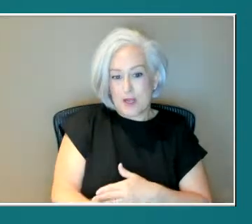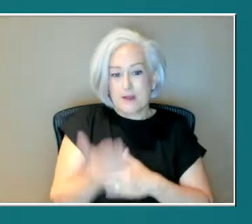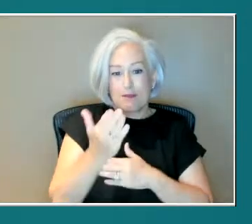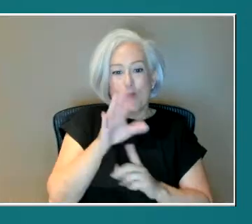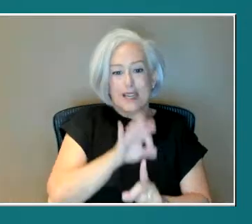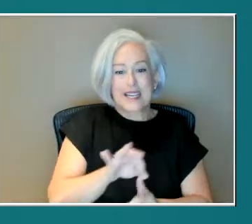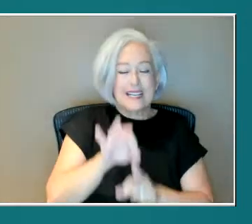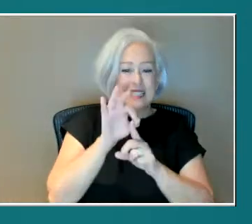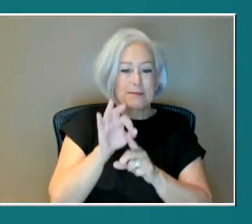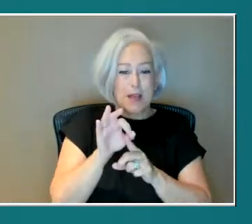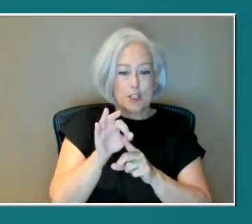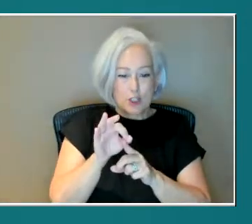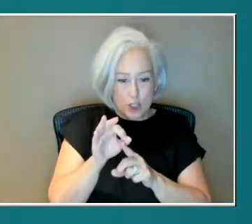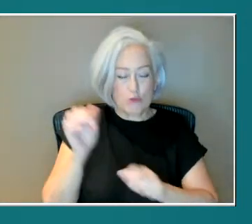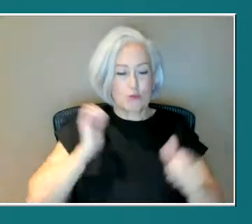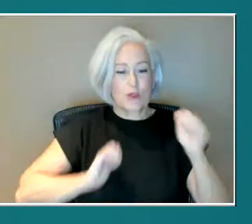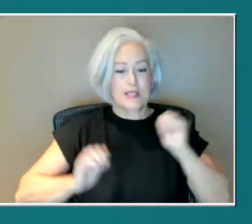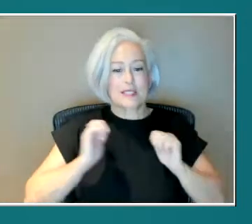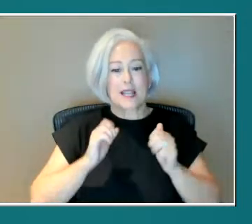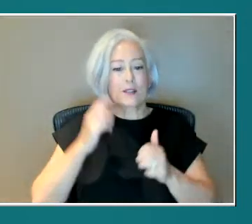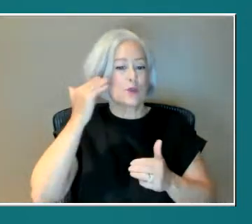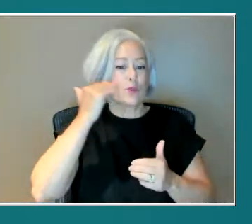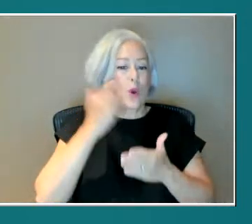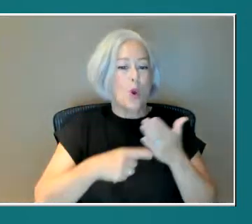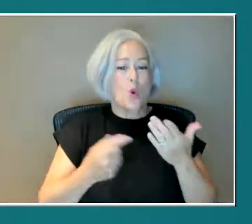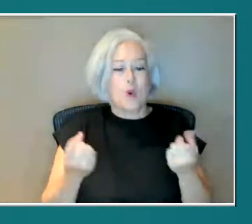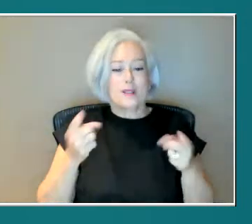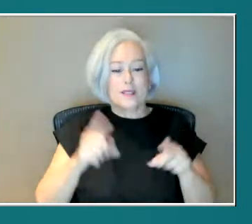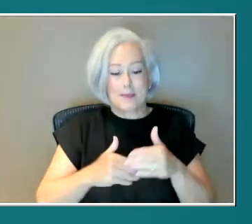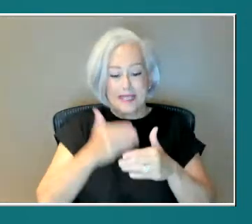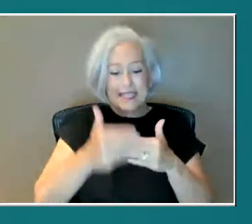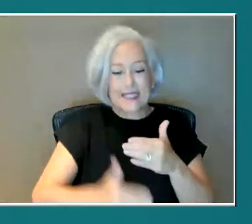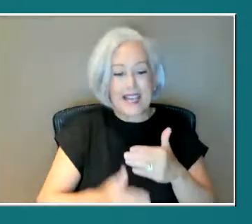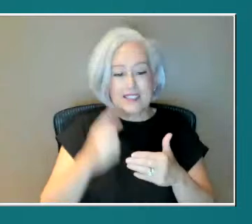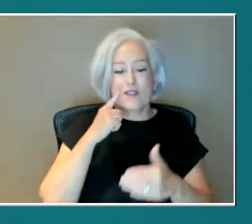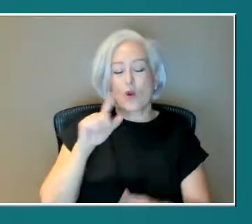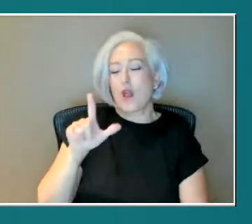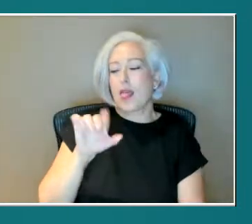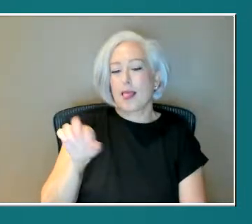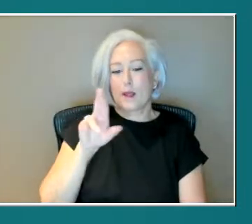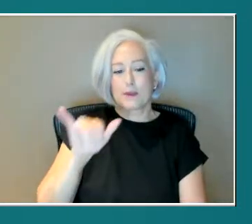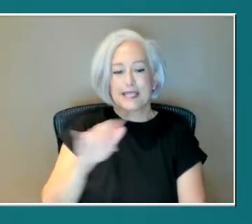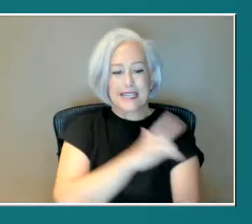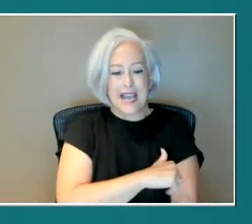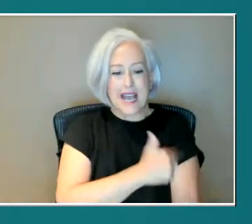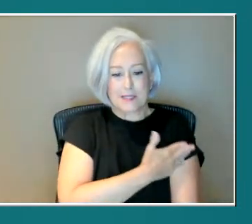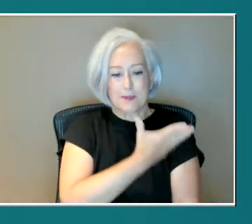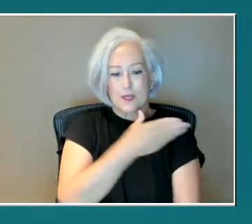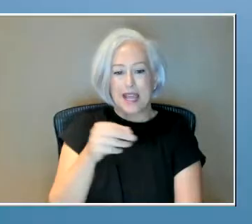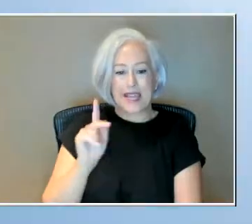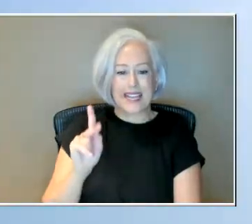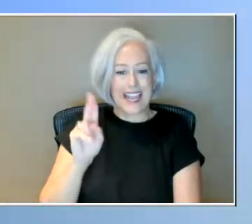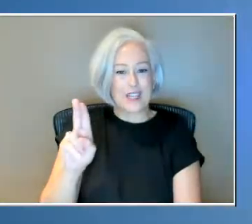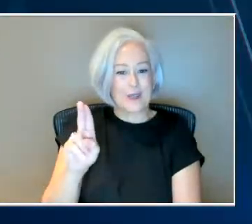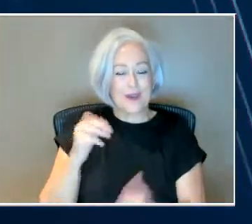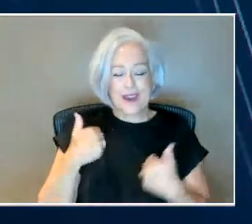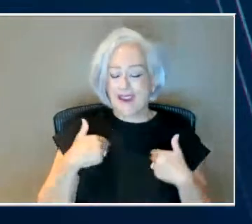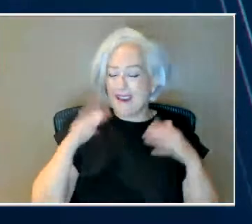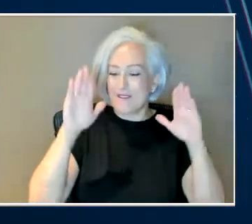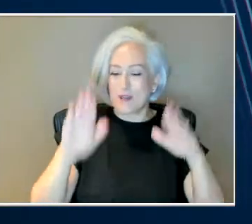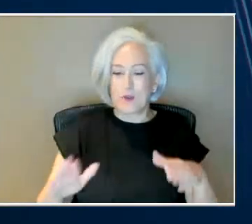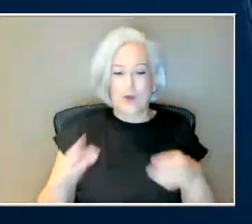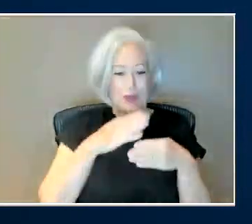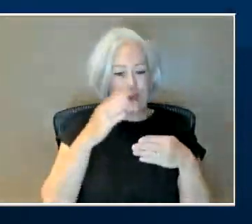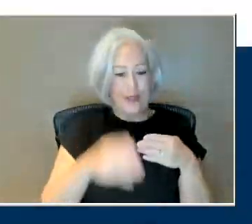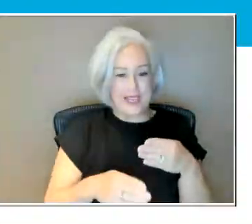to learn what's next for Liberty Hospital and the University of Kansas Health System. Everyone, have a great weekend. Coming up Monday on